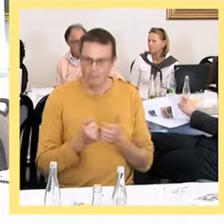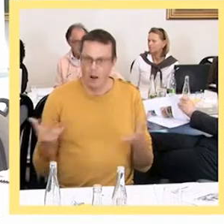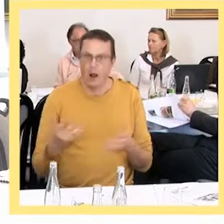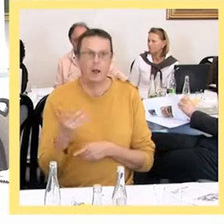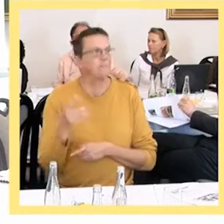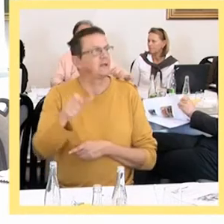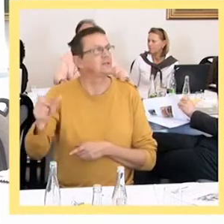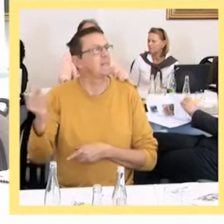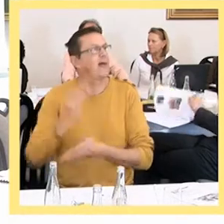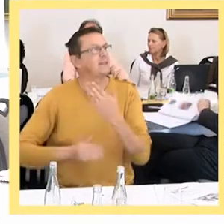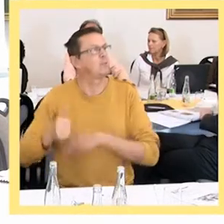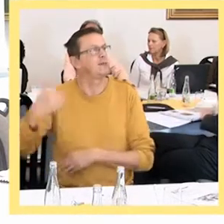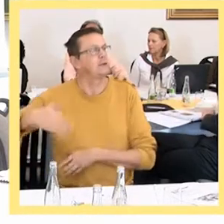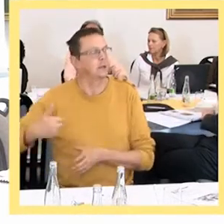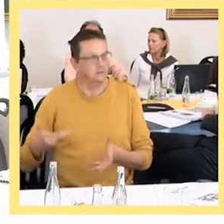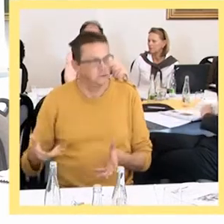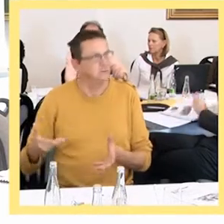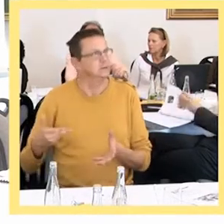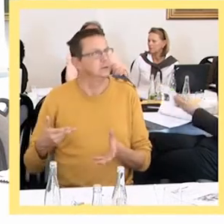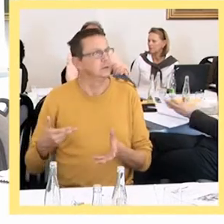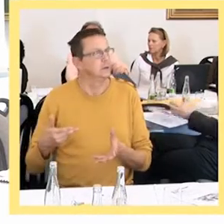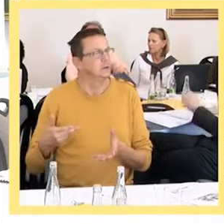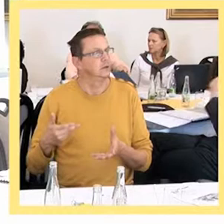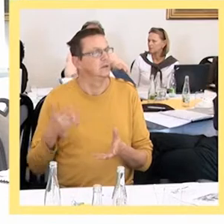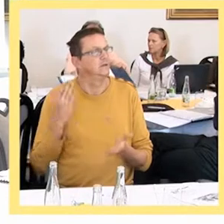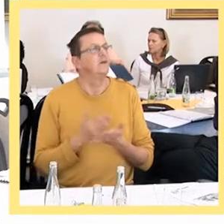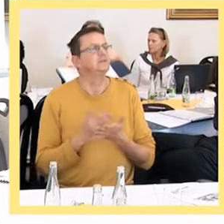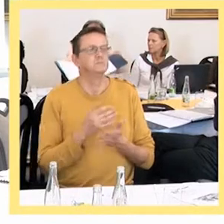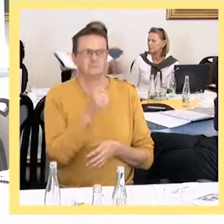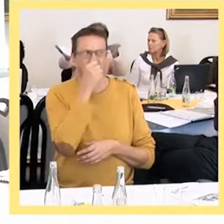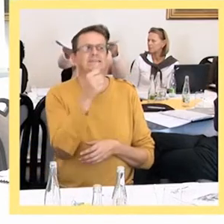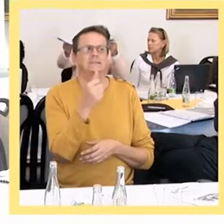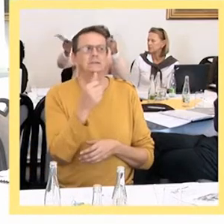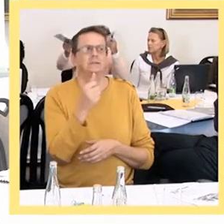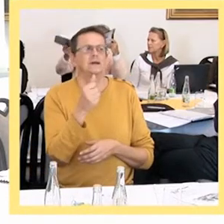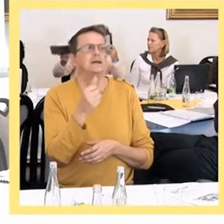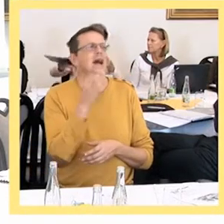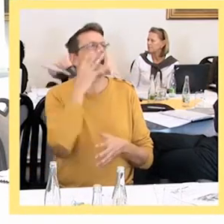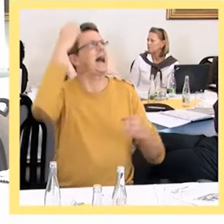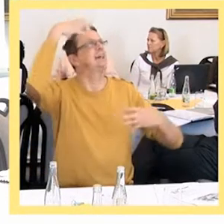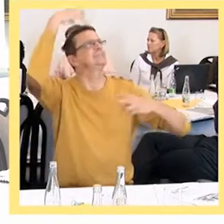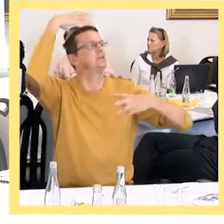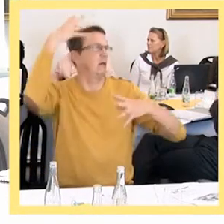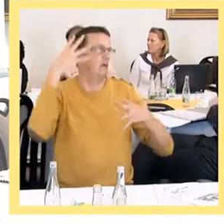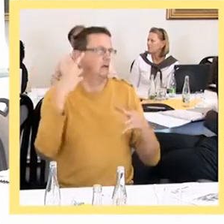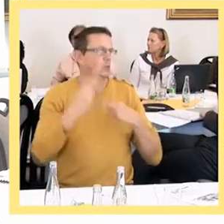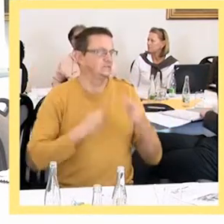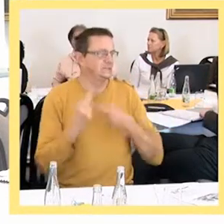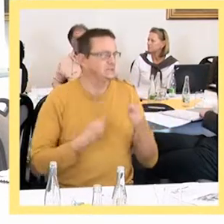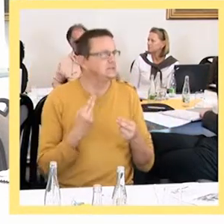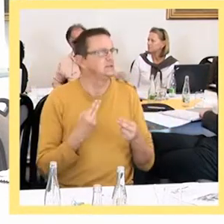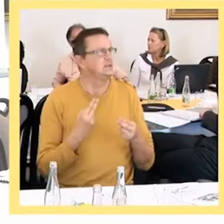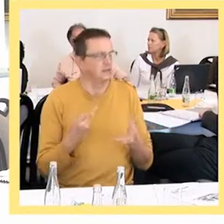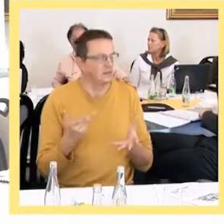number of people with disabilities. And it came through, in particular, with the showering times and planning assumptions. And again,